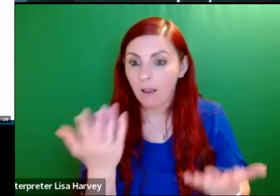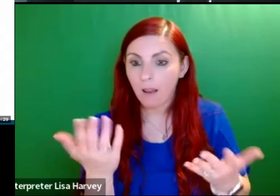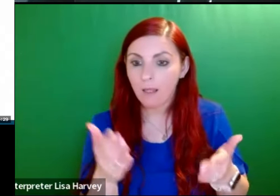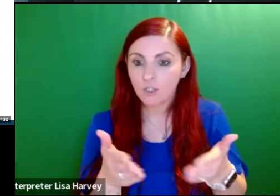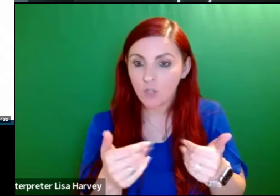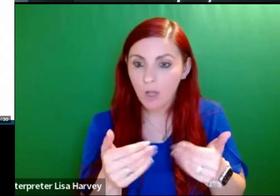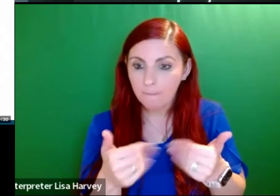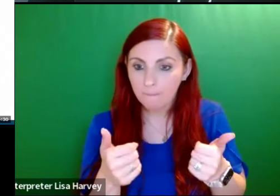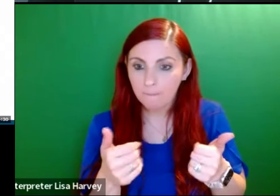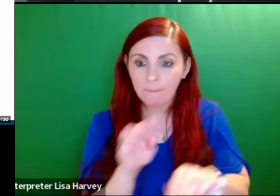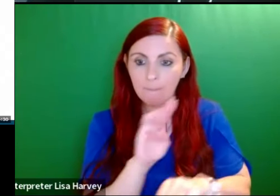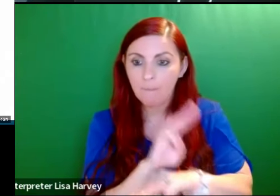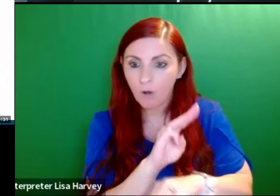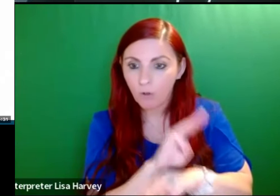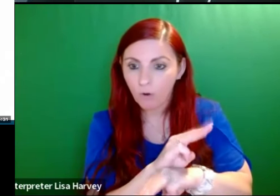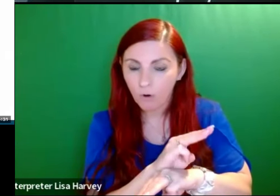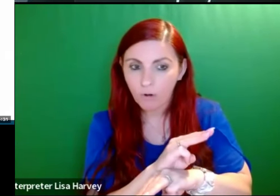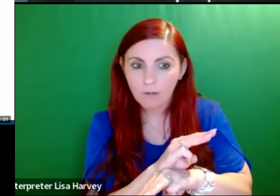mother,